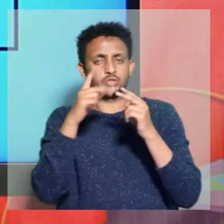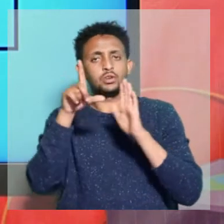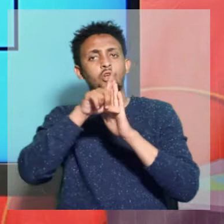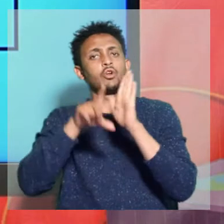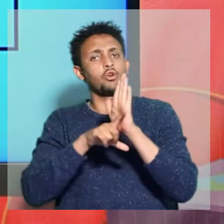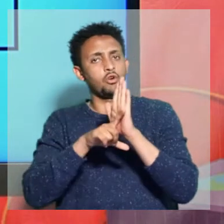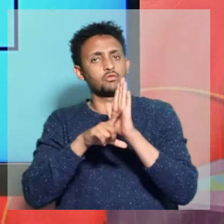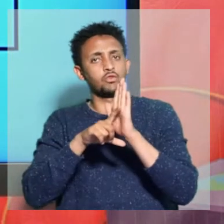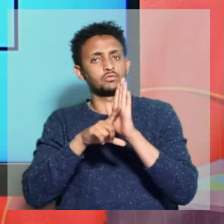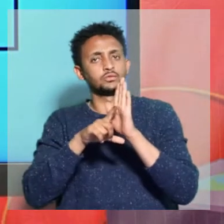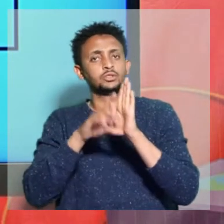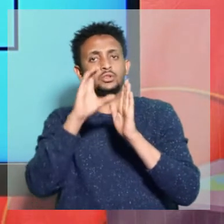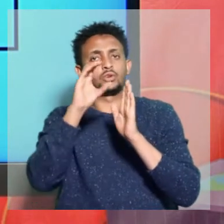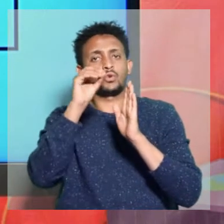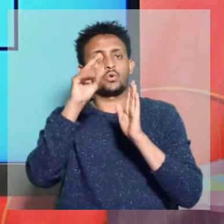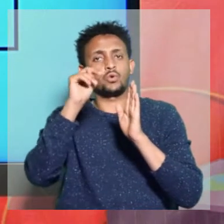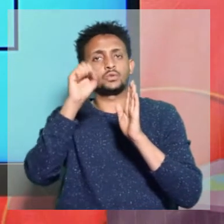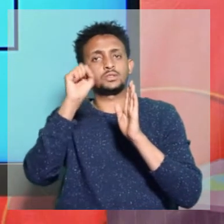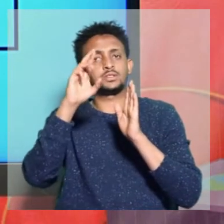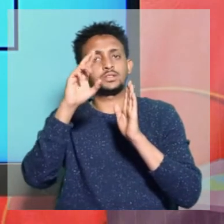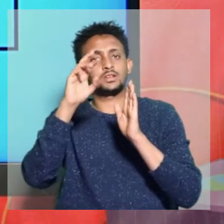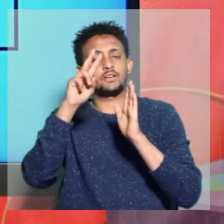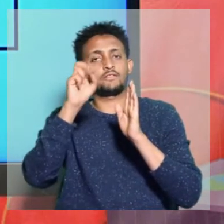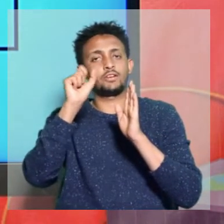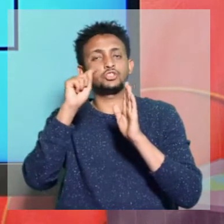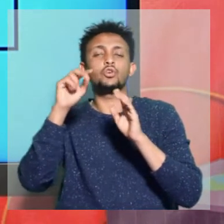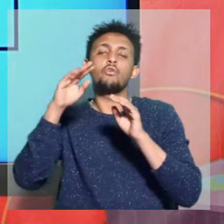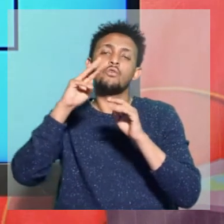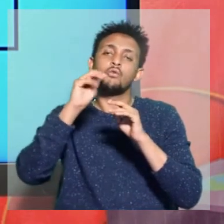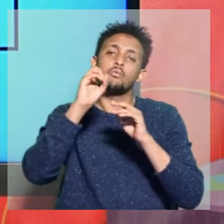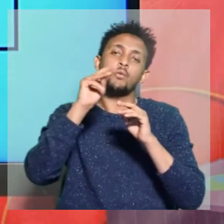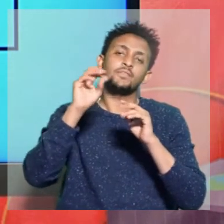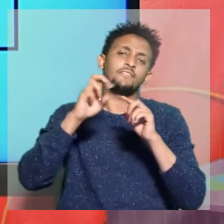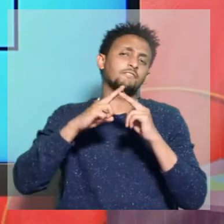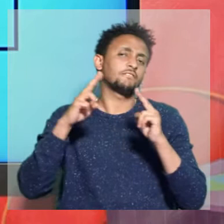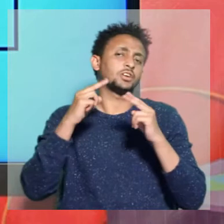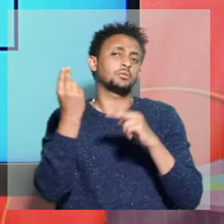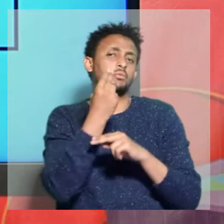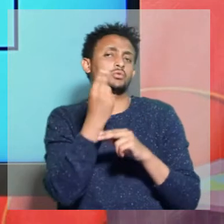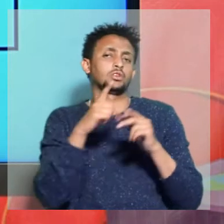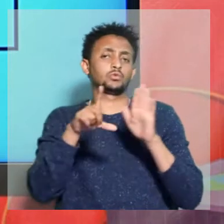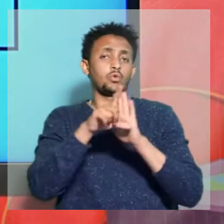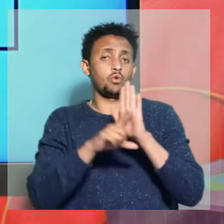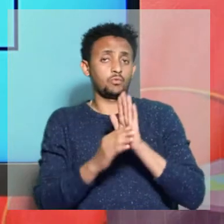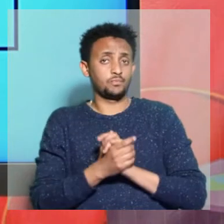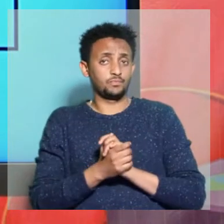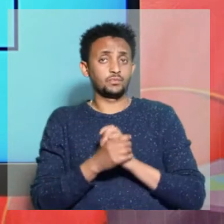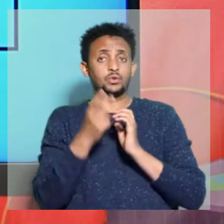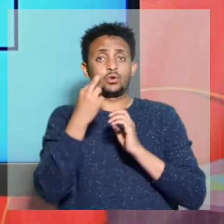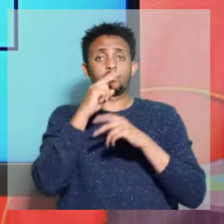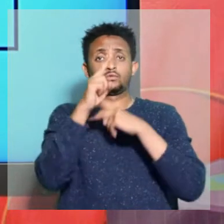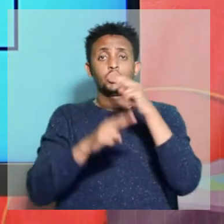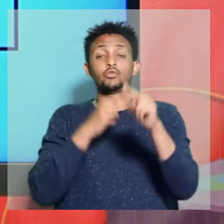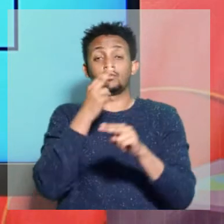of conservation of momentum. The law of conservation of momentum is a very important law of the